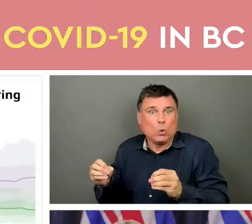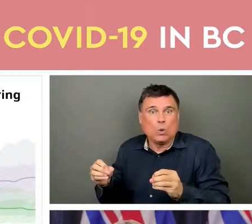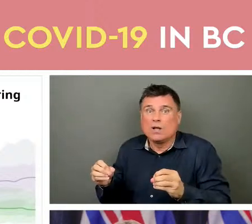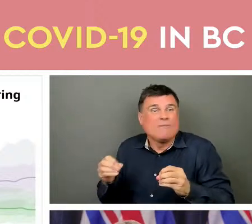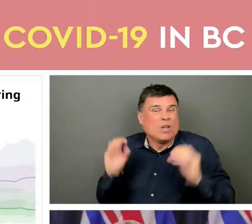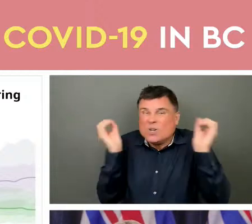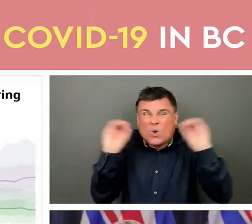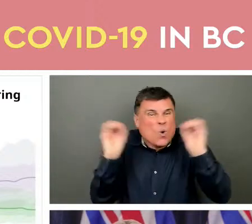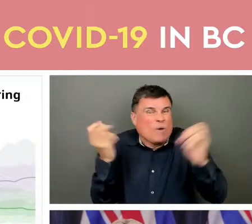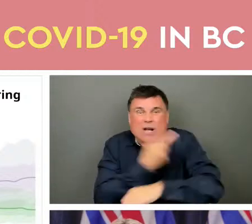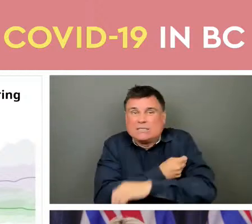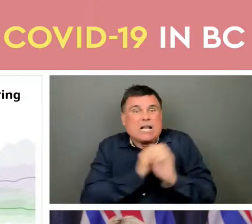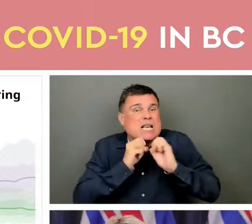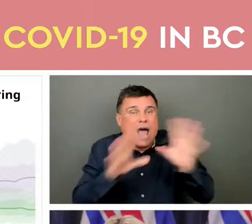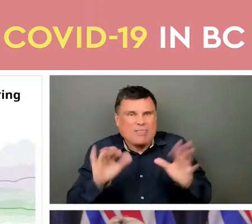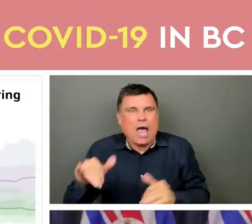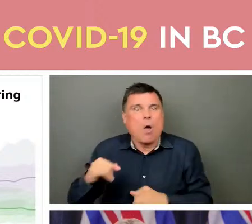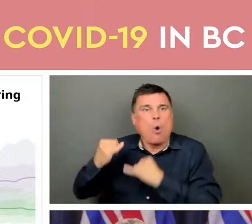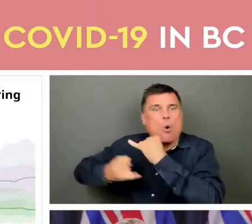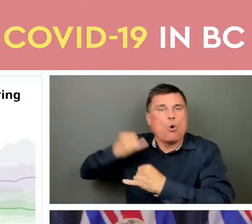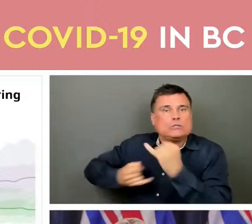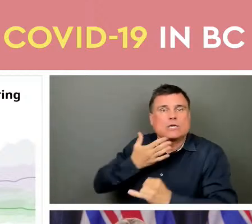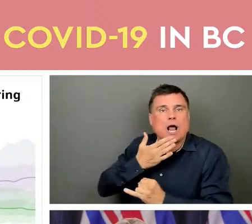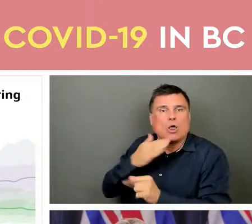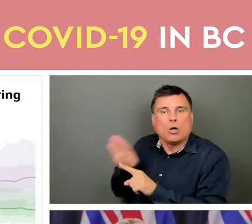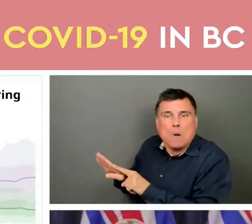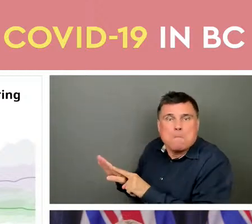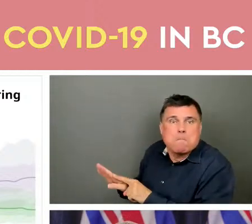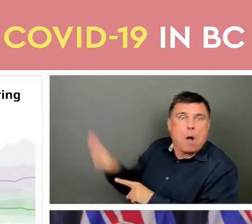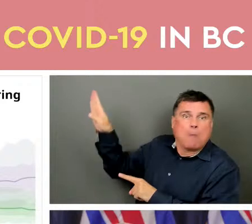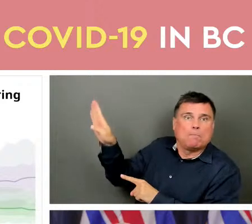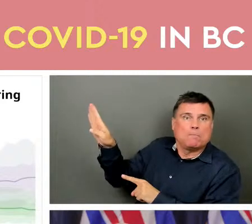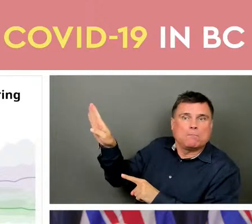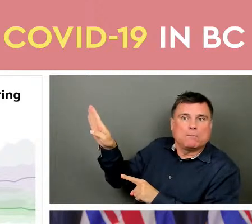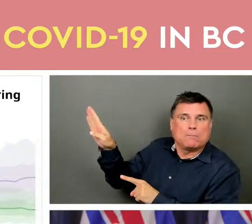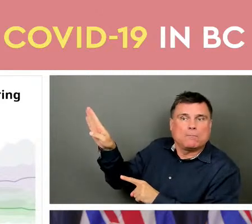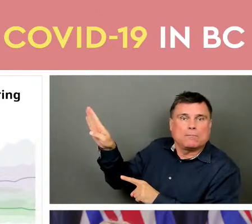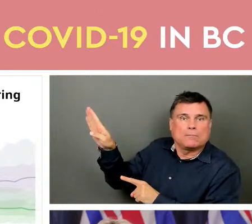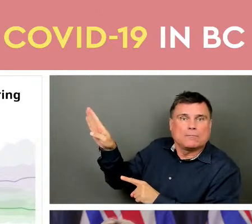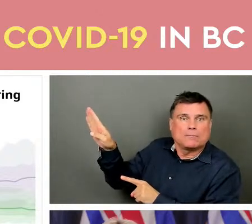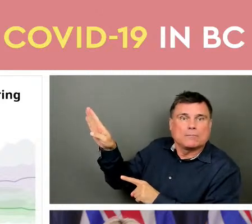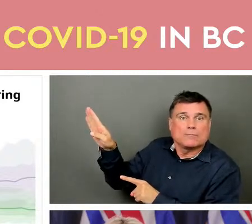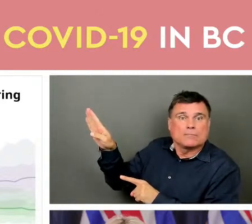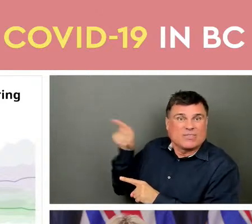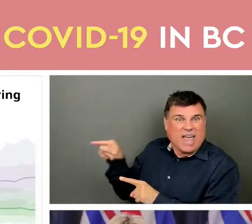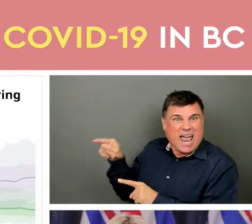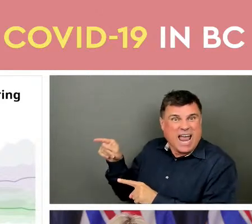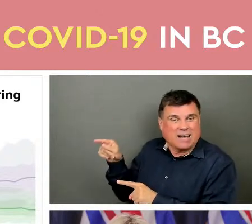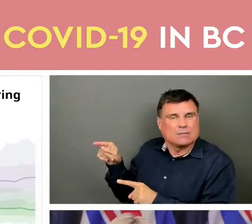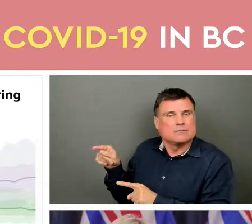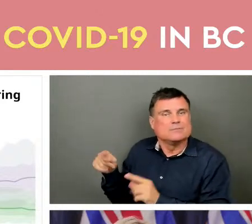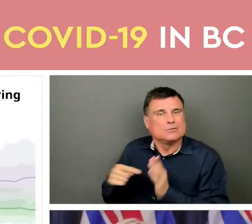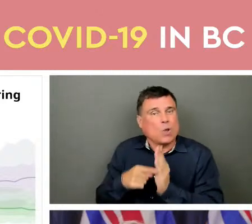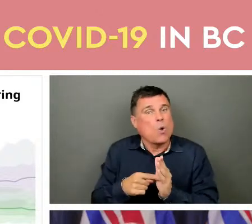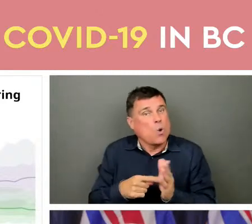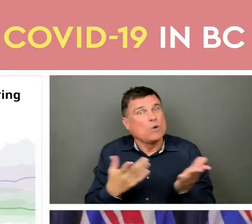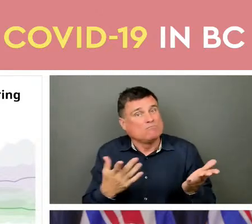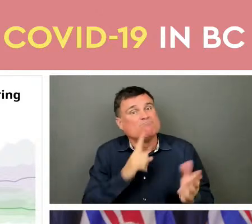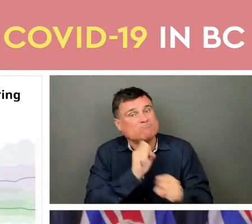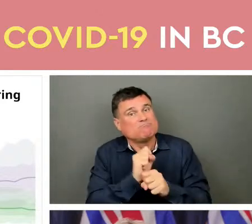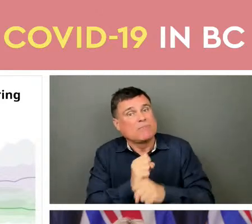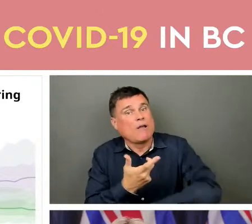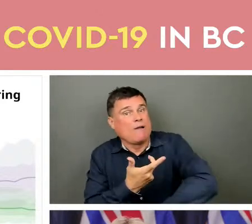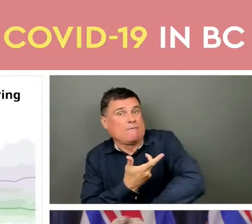we're seeing right now. So what does this tell us? This tells us that vaccines are working, that